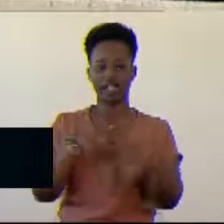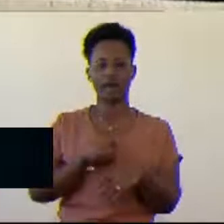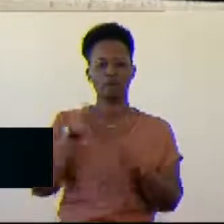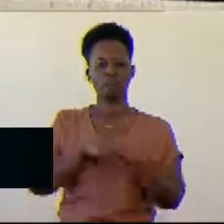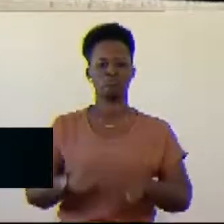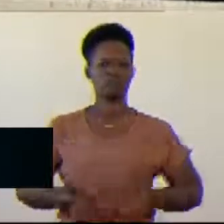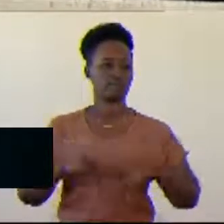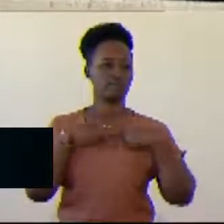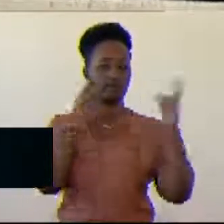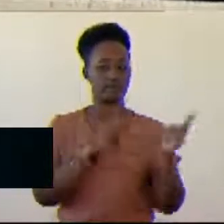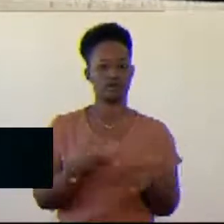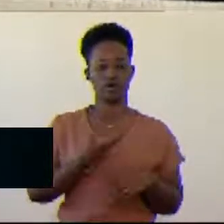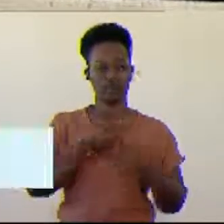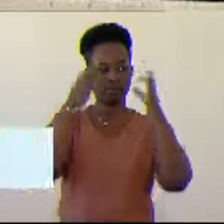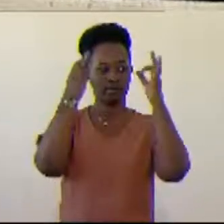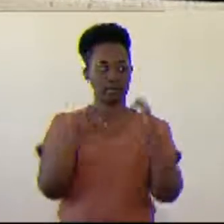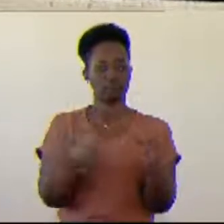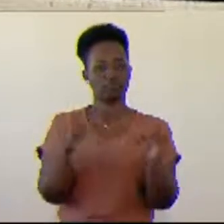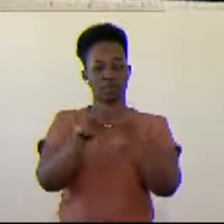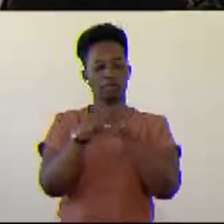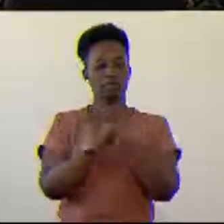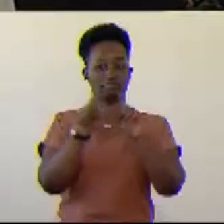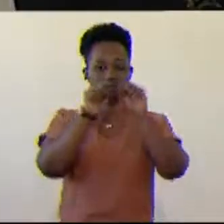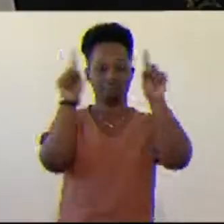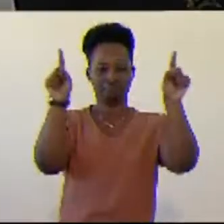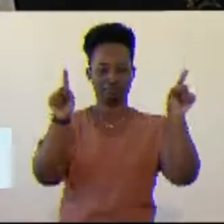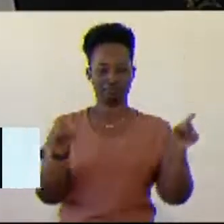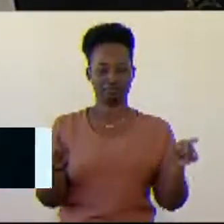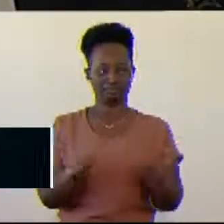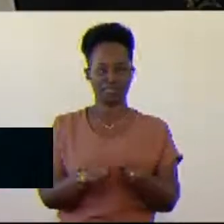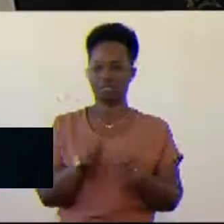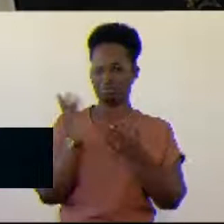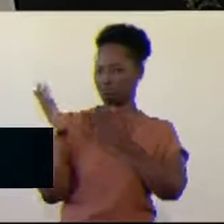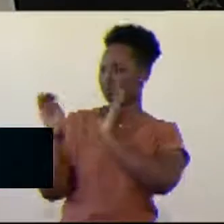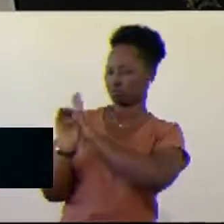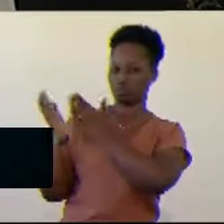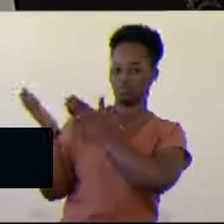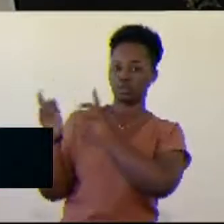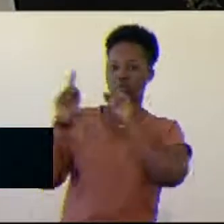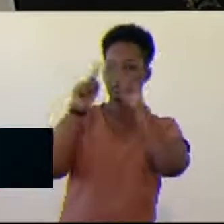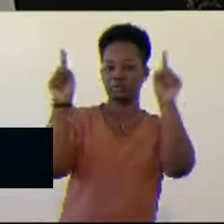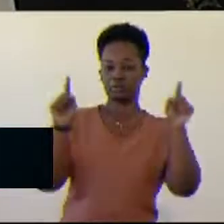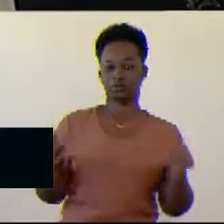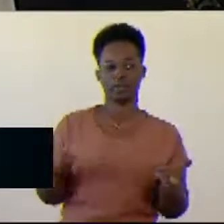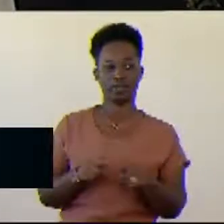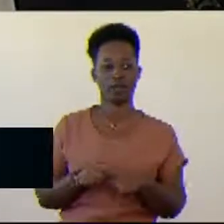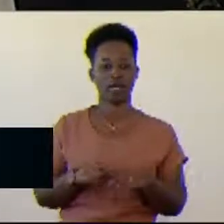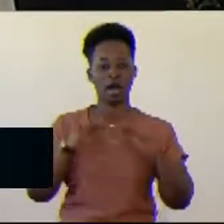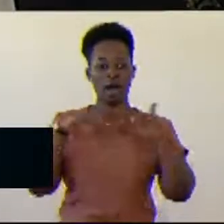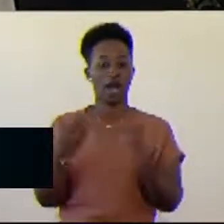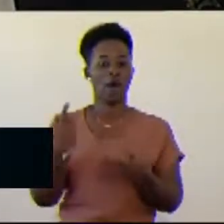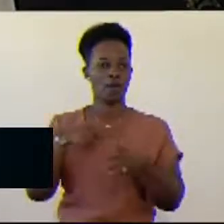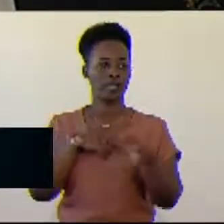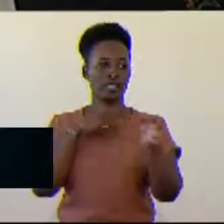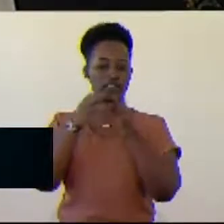life, you have objects which are in the form of a square. You see, this is a square, in the form of a square. How do we determine the